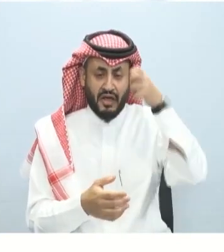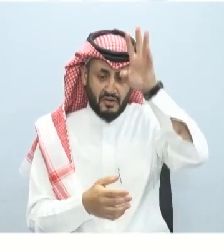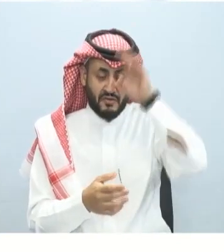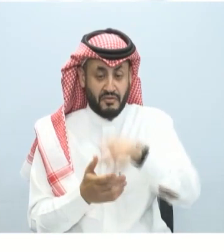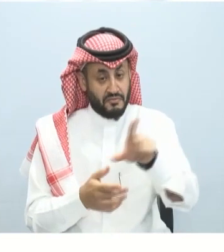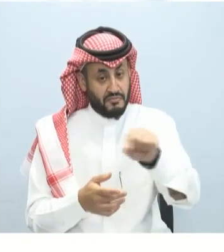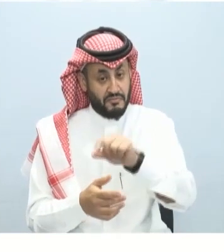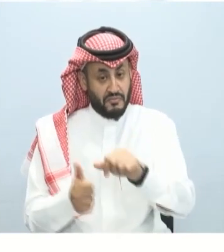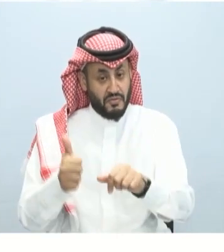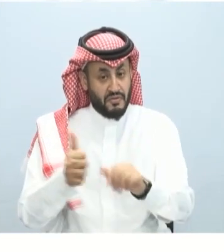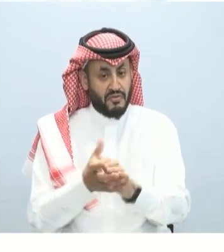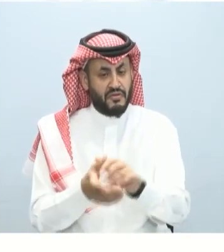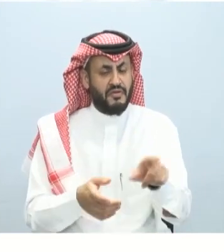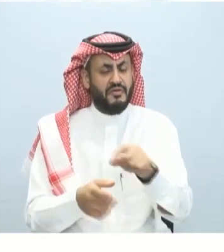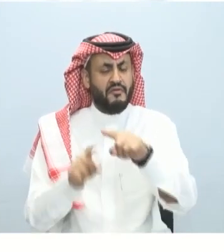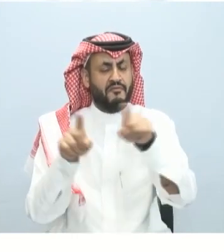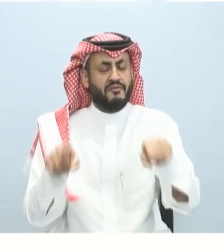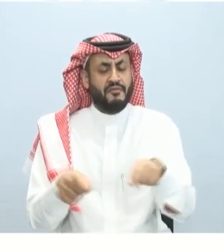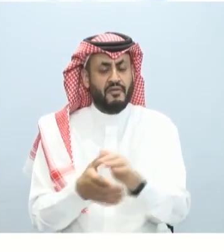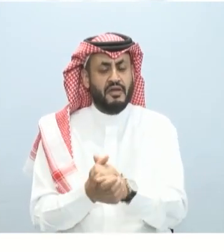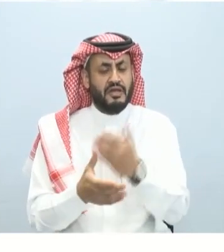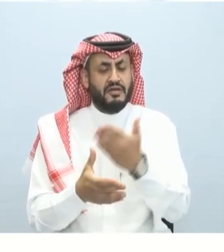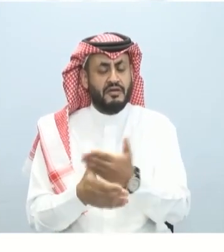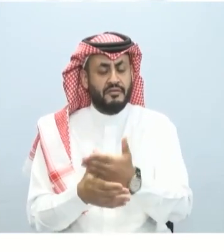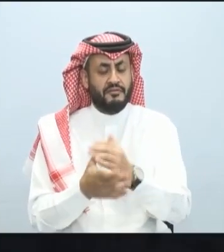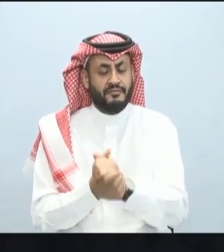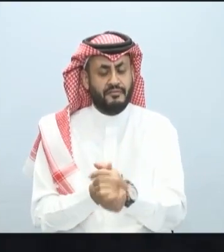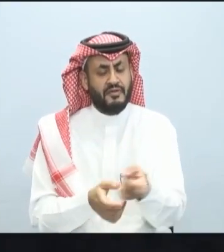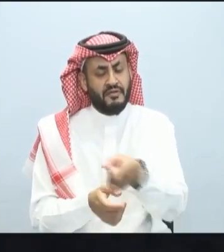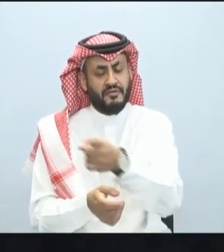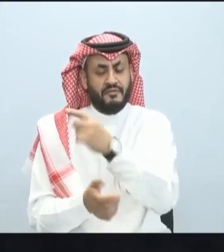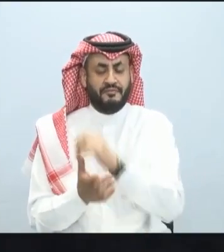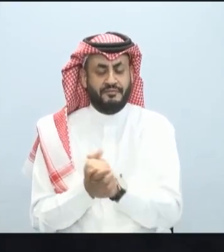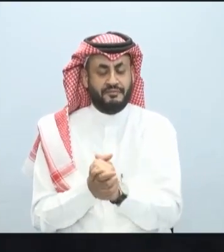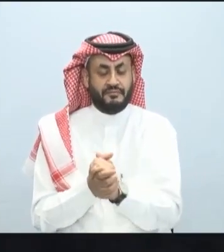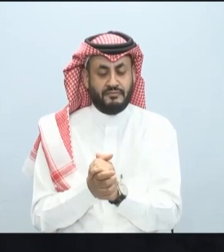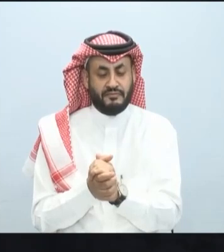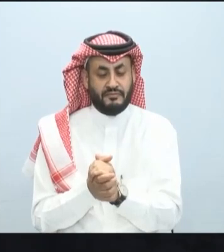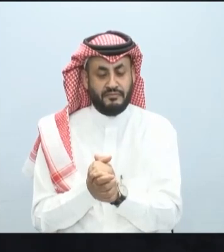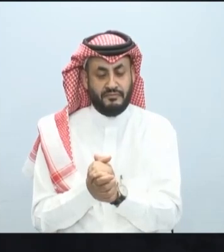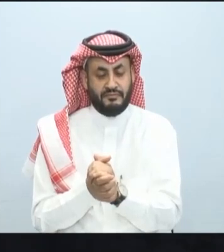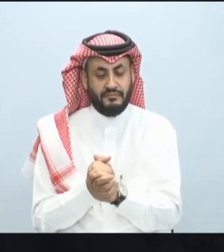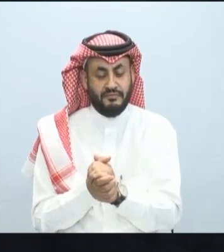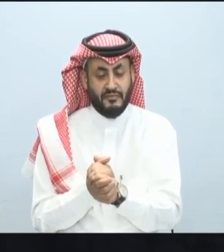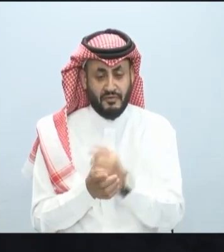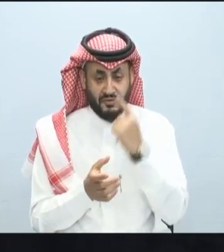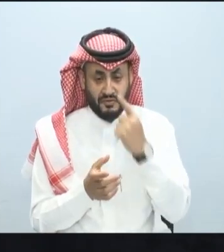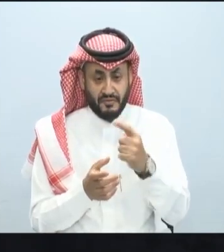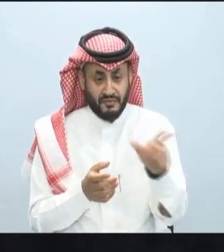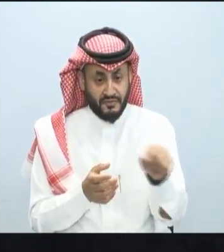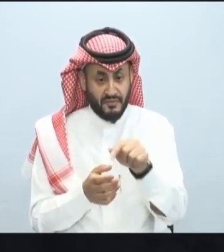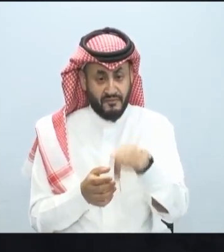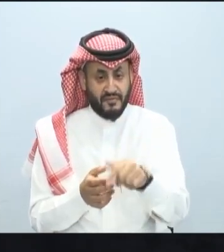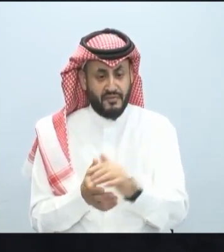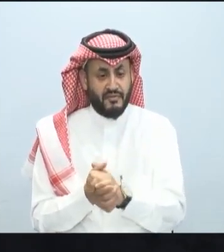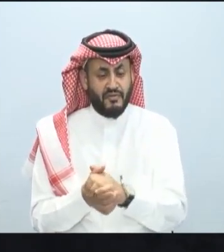example of this kind of film because, and completing. So you can see that the example in the book,